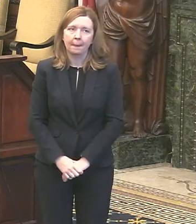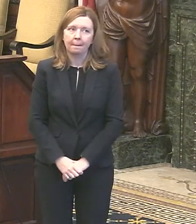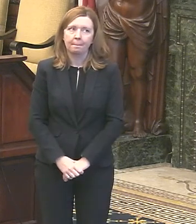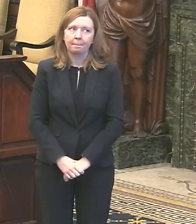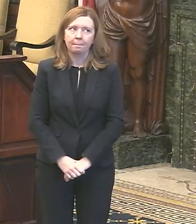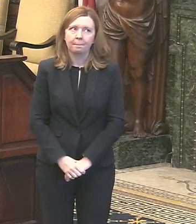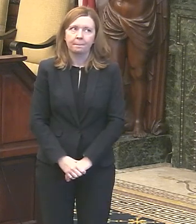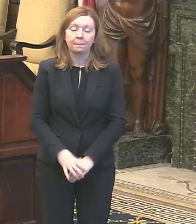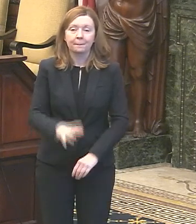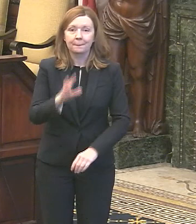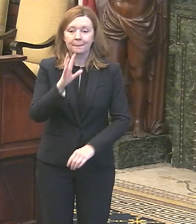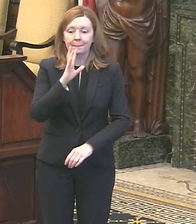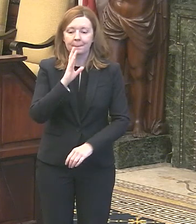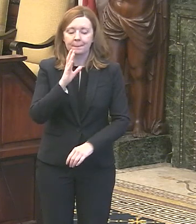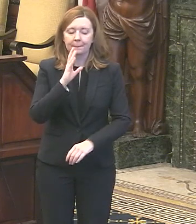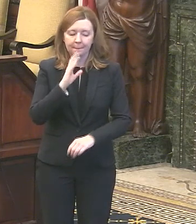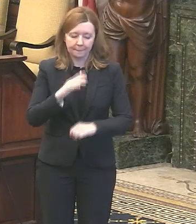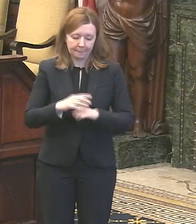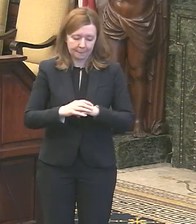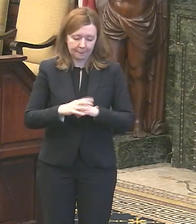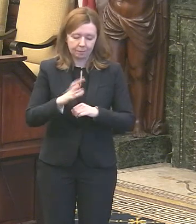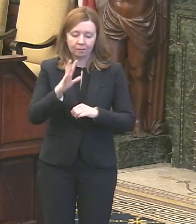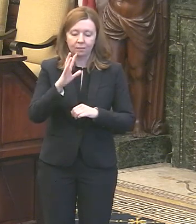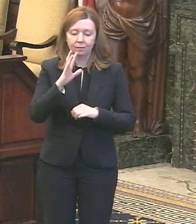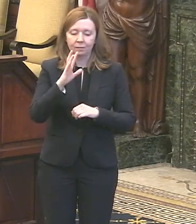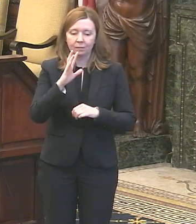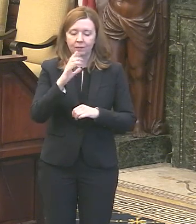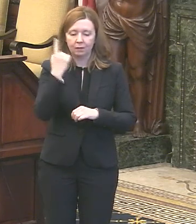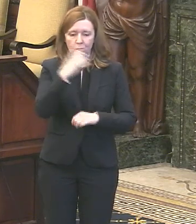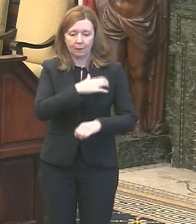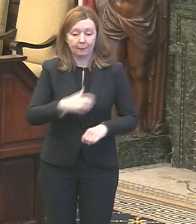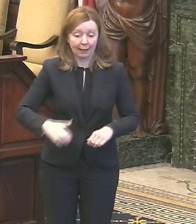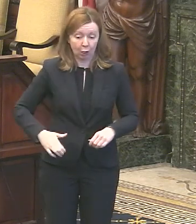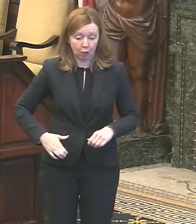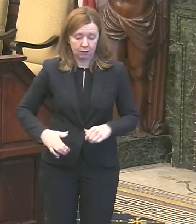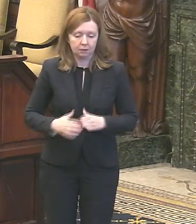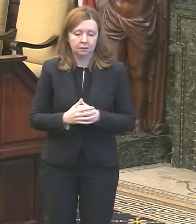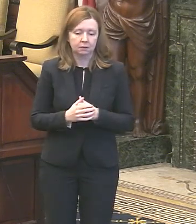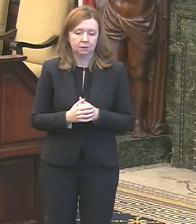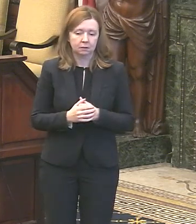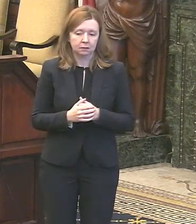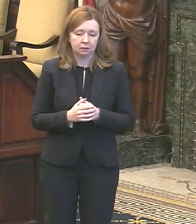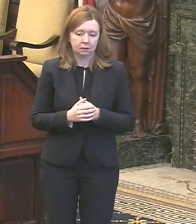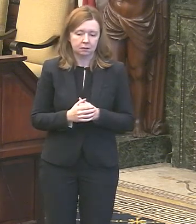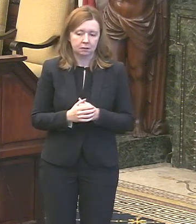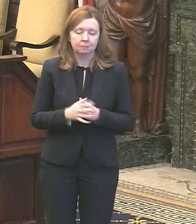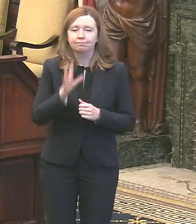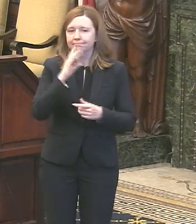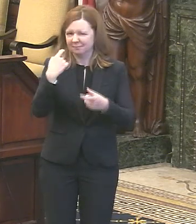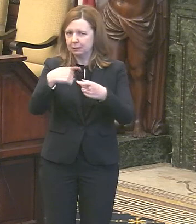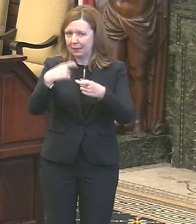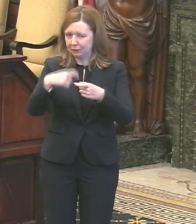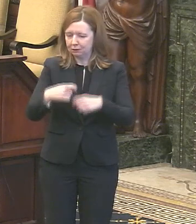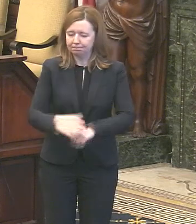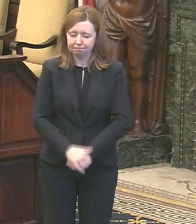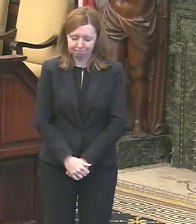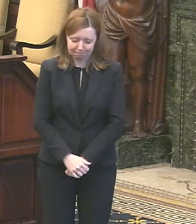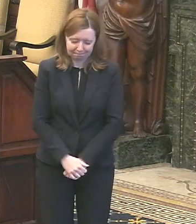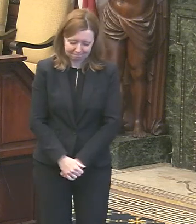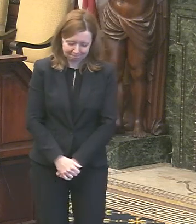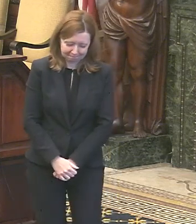Hello, good afternoon. My question is going to be for the mayor, but I will need Armando for